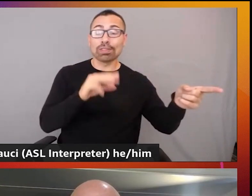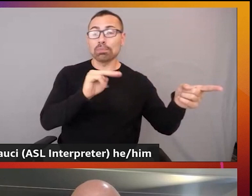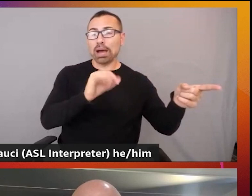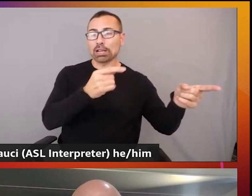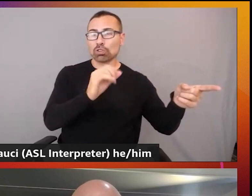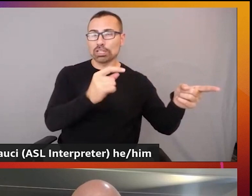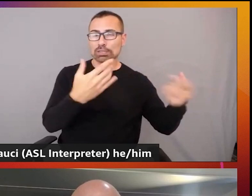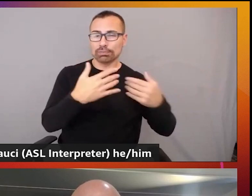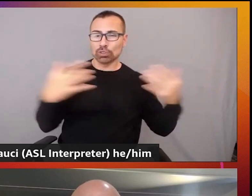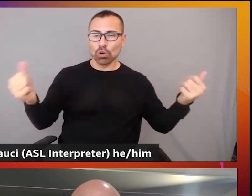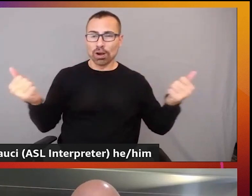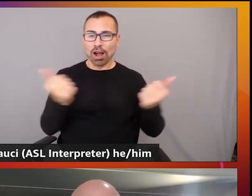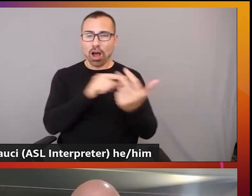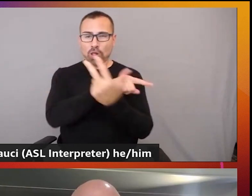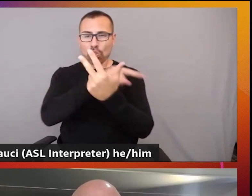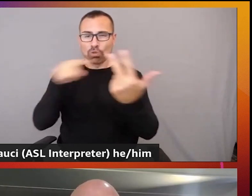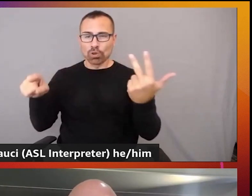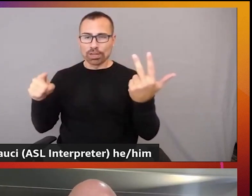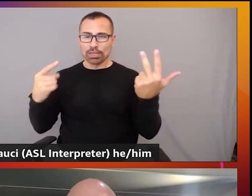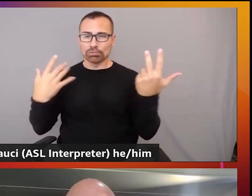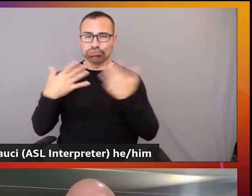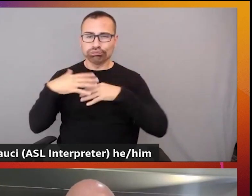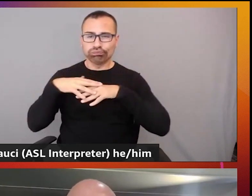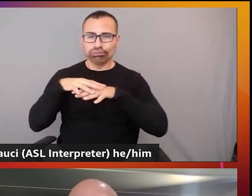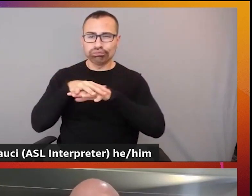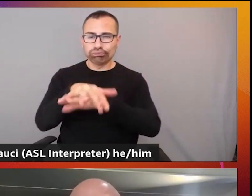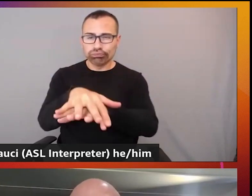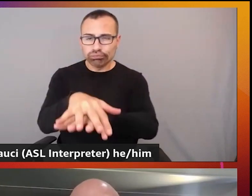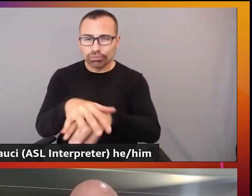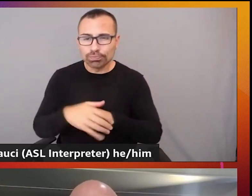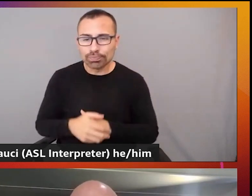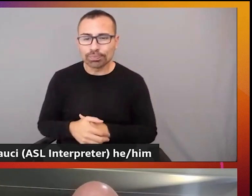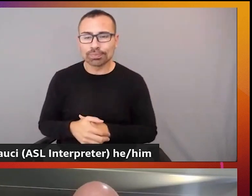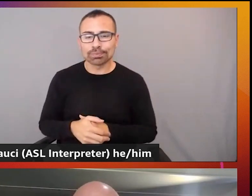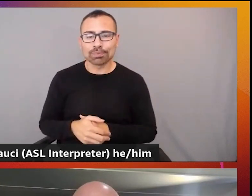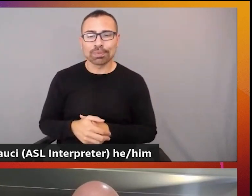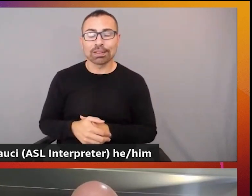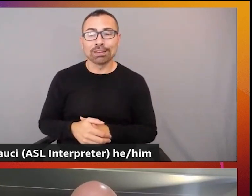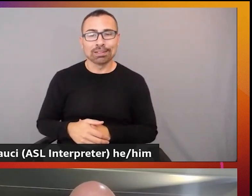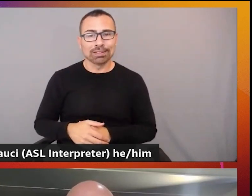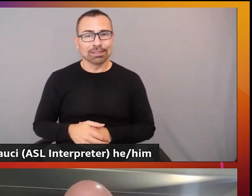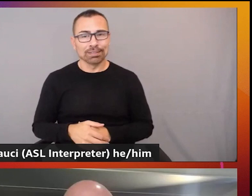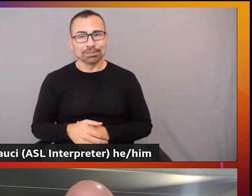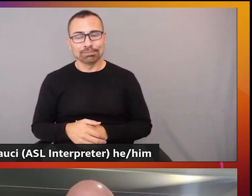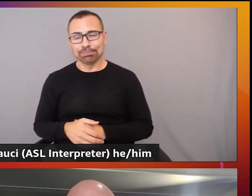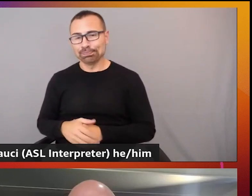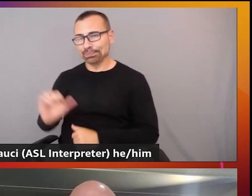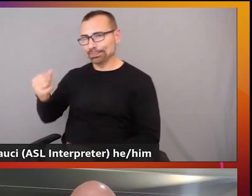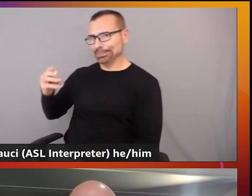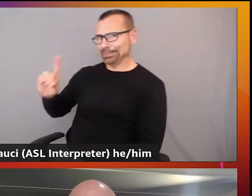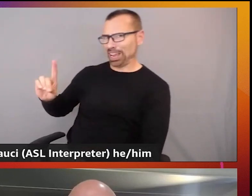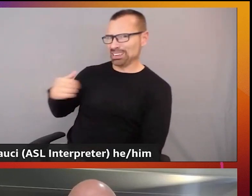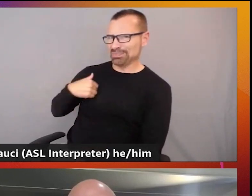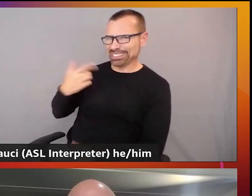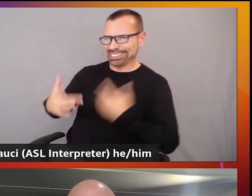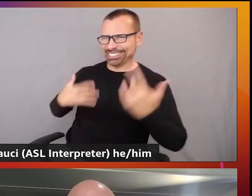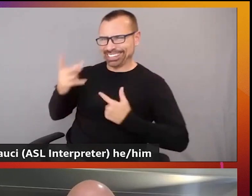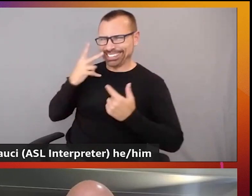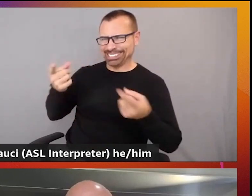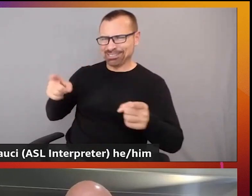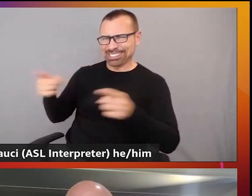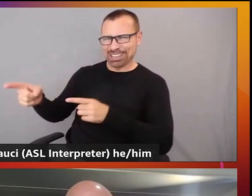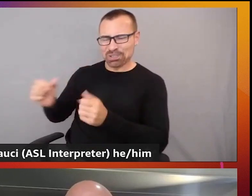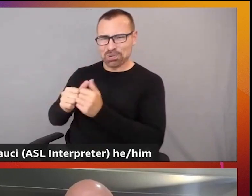Yeah, no, it's exciting to me to see how far we've come with doing this type of work. Because I remember back in the day when I was just